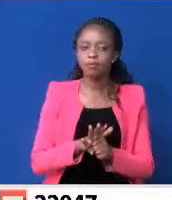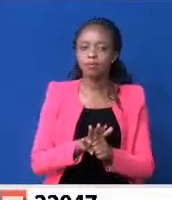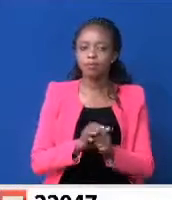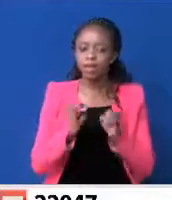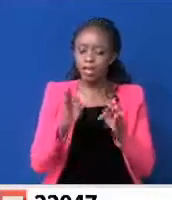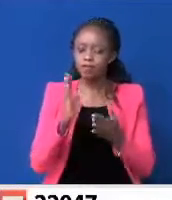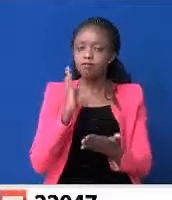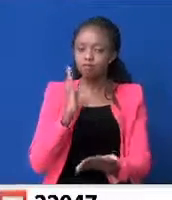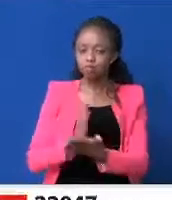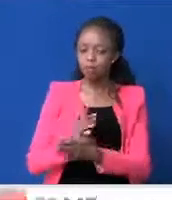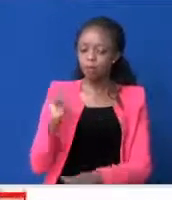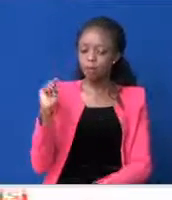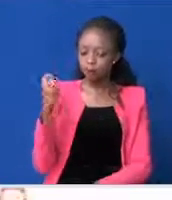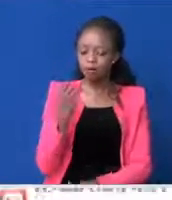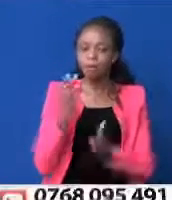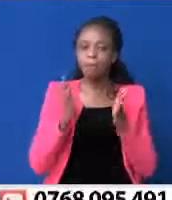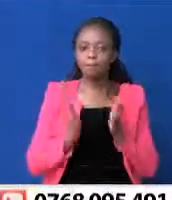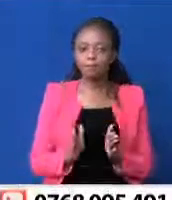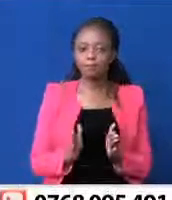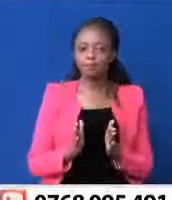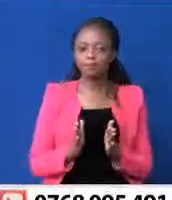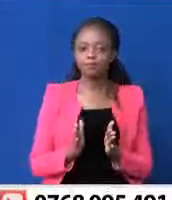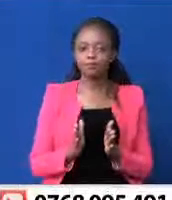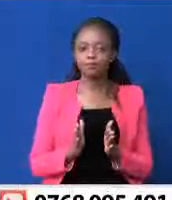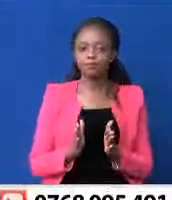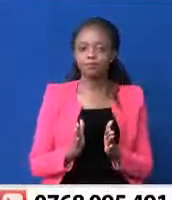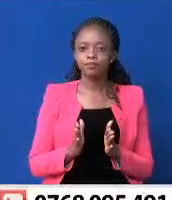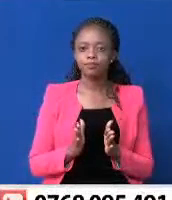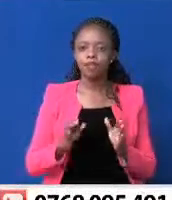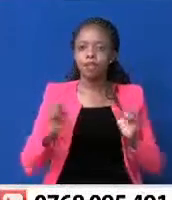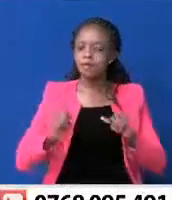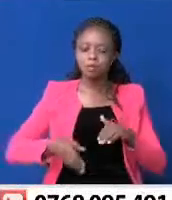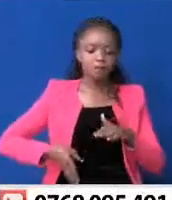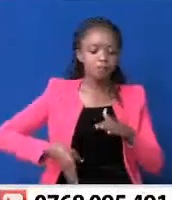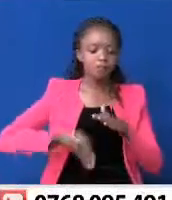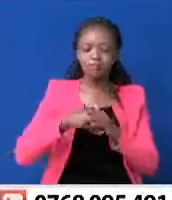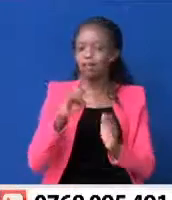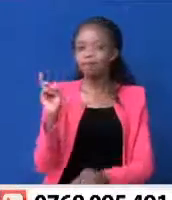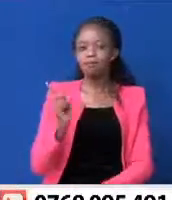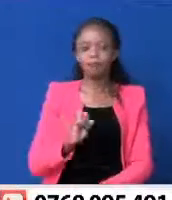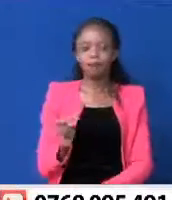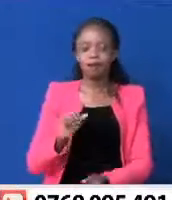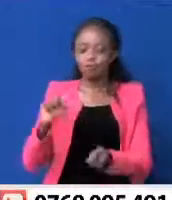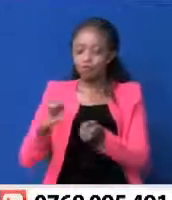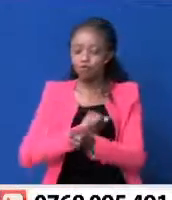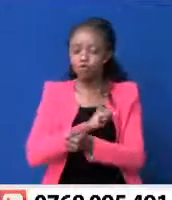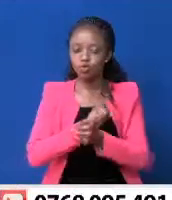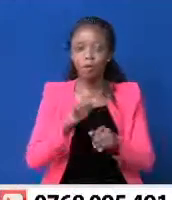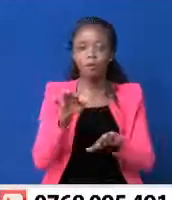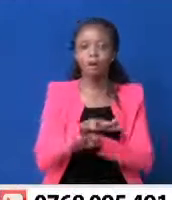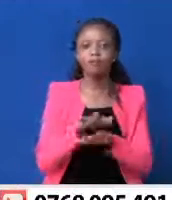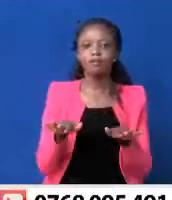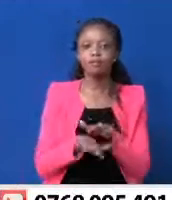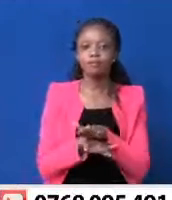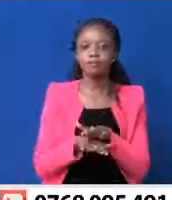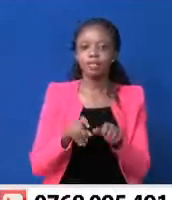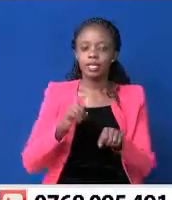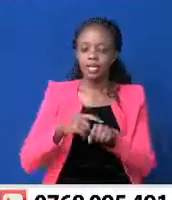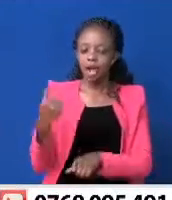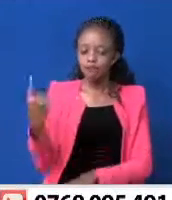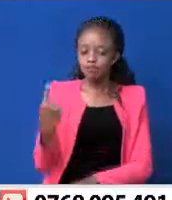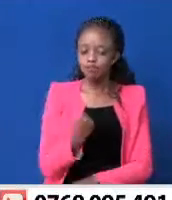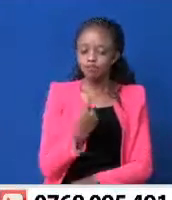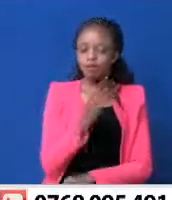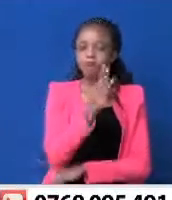Kenya, hatungeweza kutimuliwa na kuharibiwa kila kitu. Msitu tulipoingia tu kuingia tu